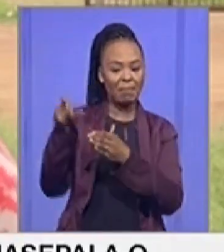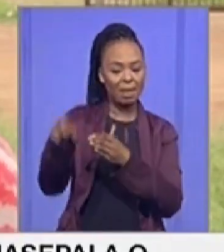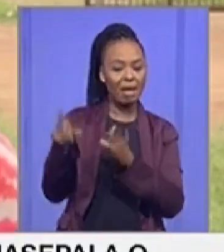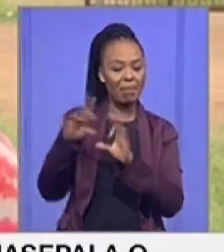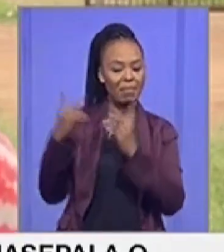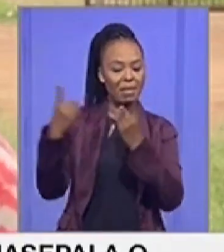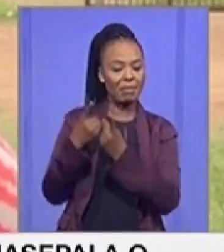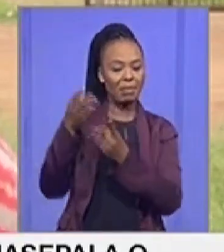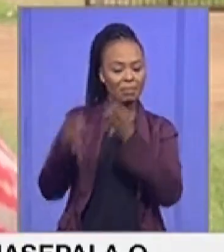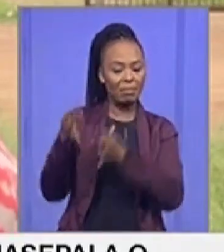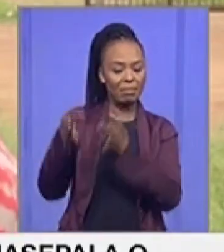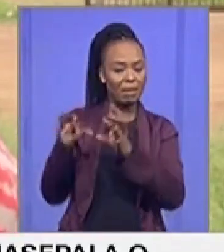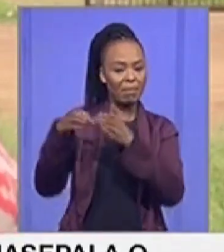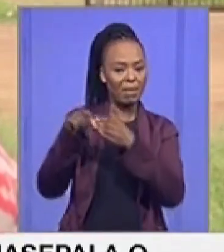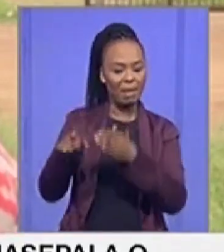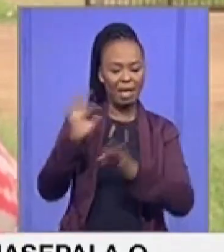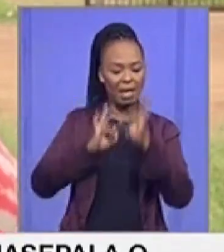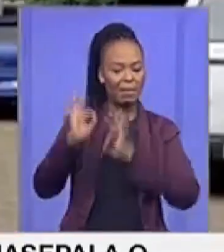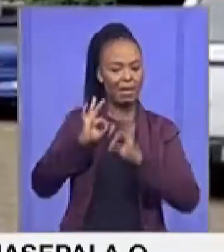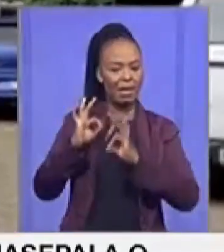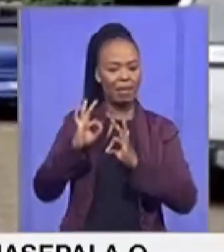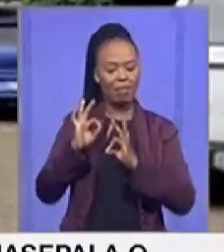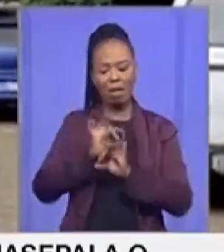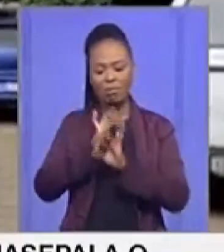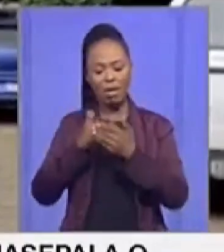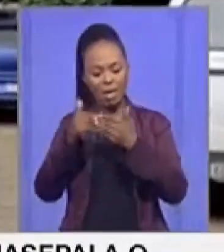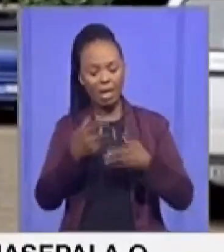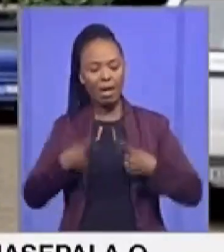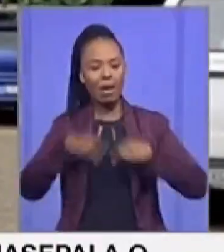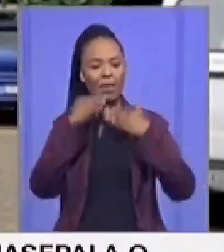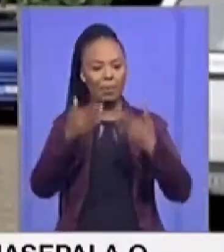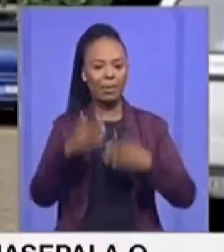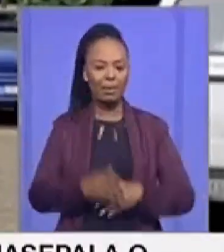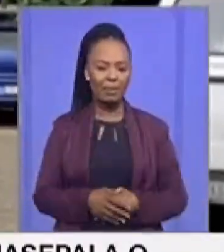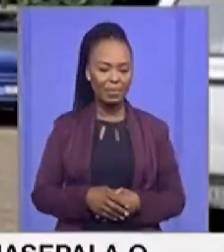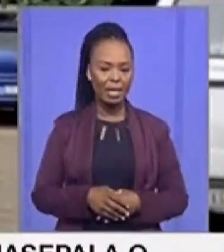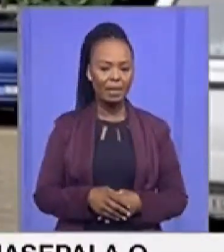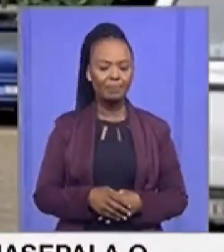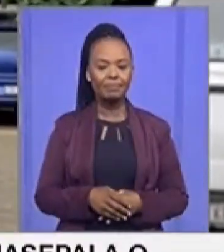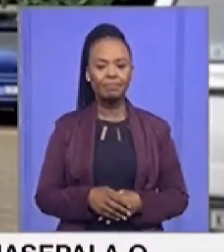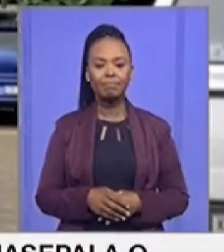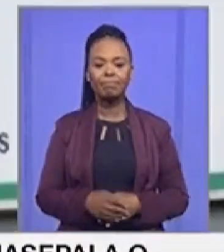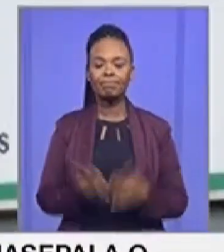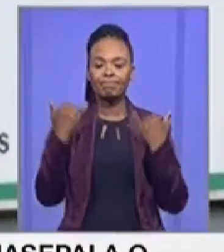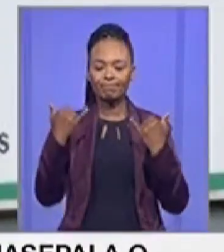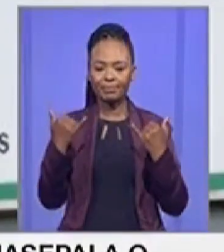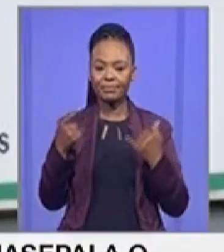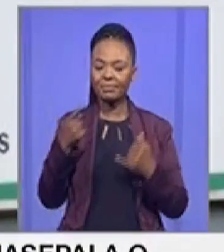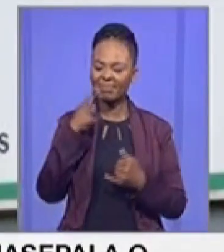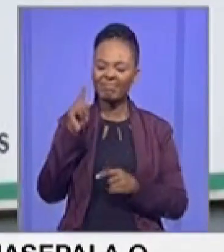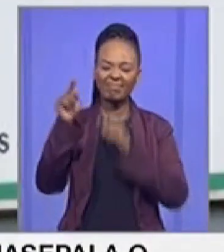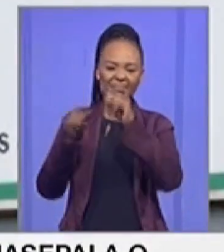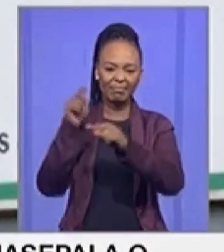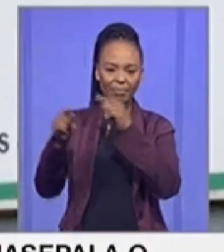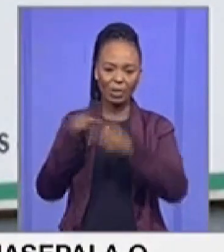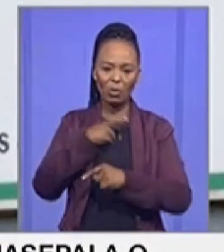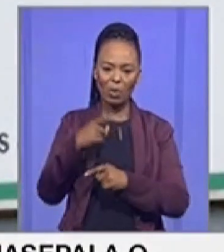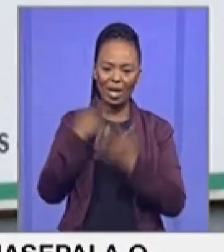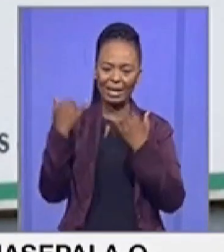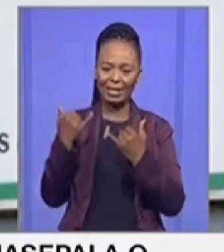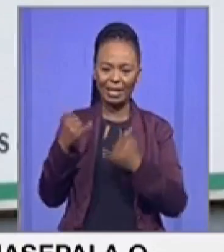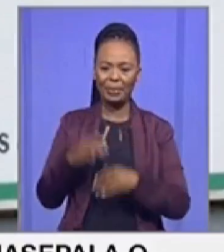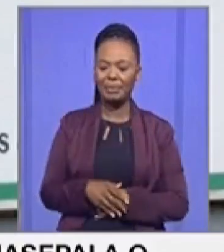rena ga bjale re bona re kgethollwa. Masepala wa Nkomazi o latofatšwa ka tšhomišo bošaedi ya mašeleng ao a swanetšego